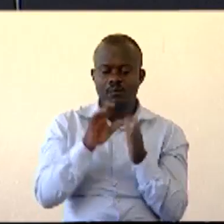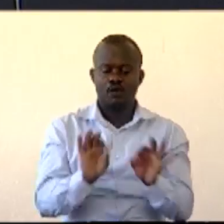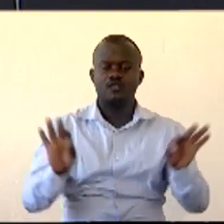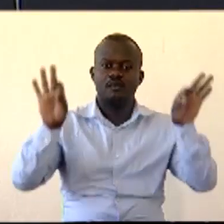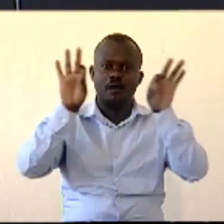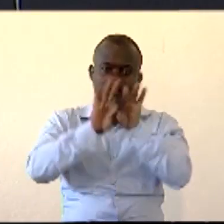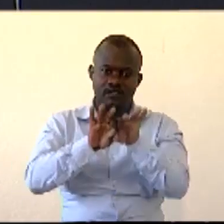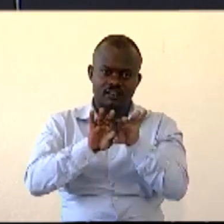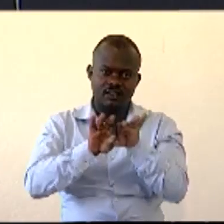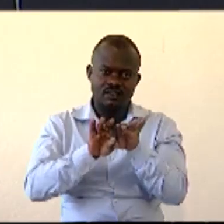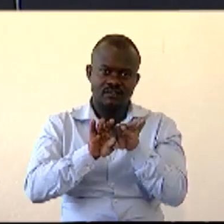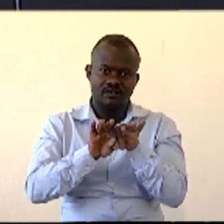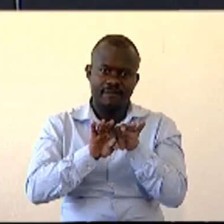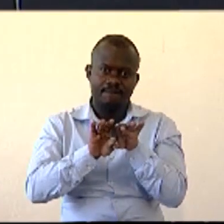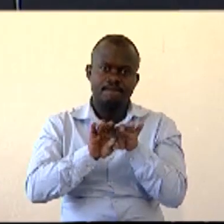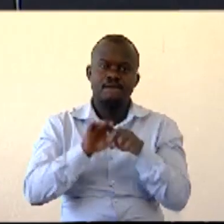important